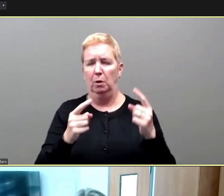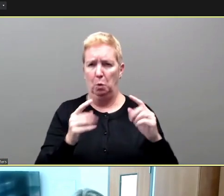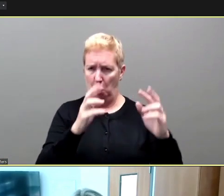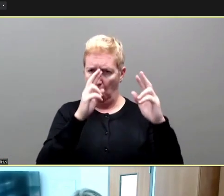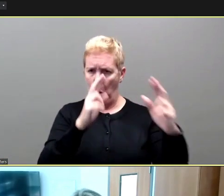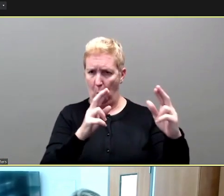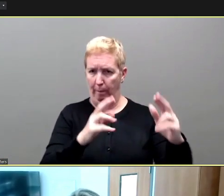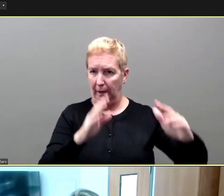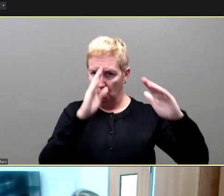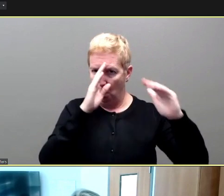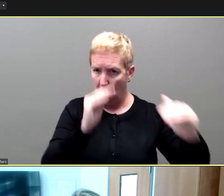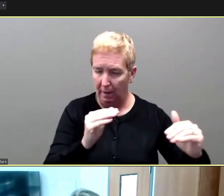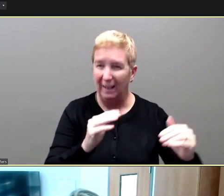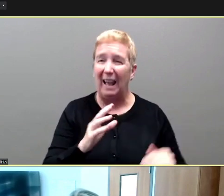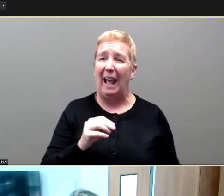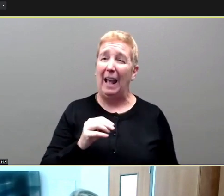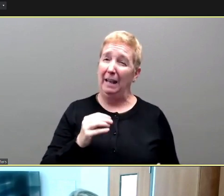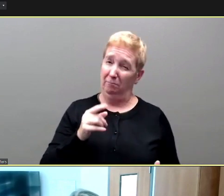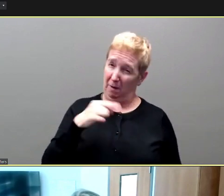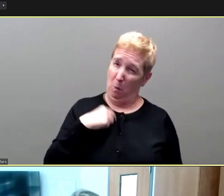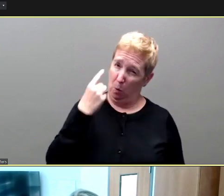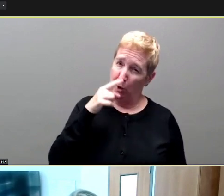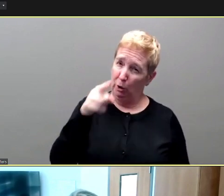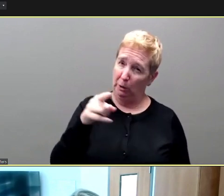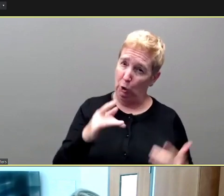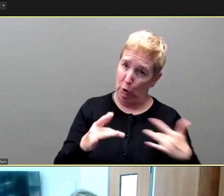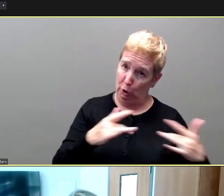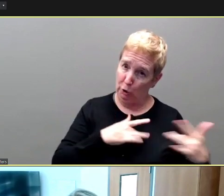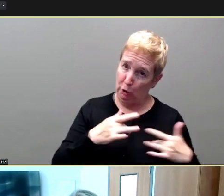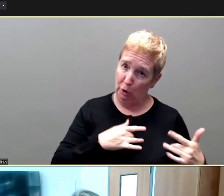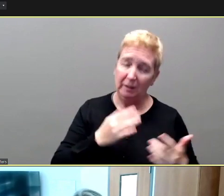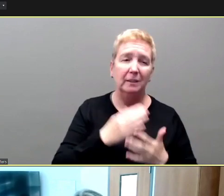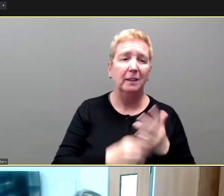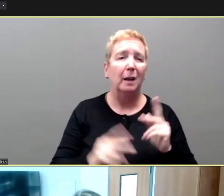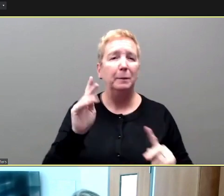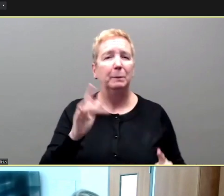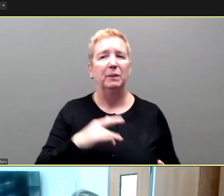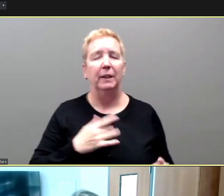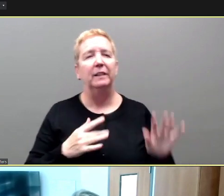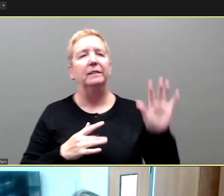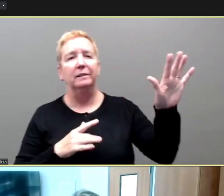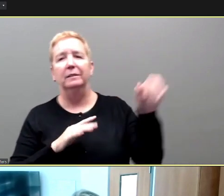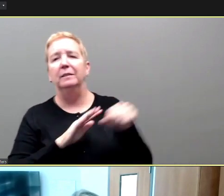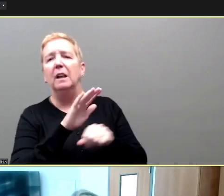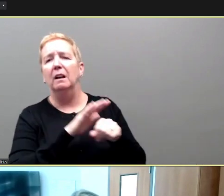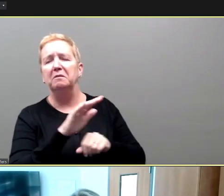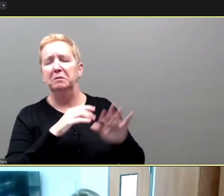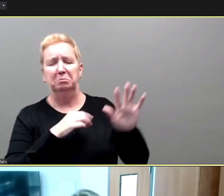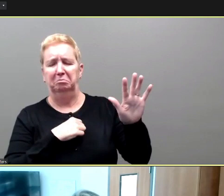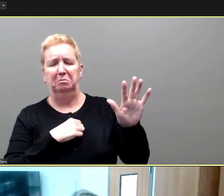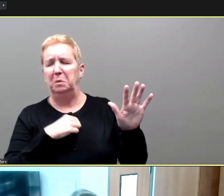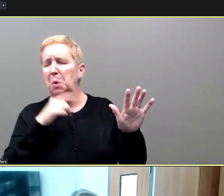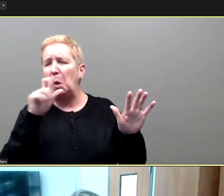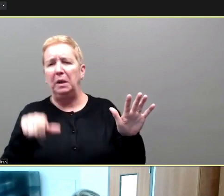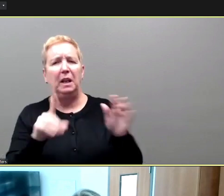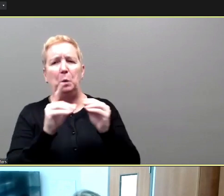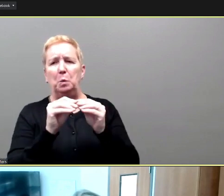And does it concern you at all that maybe people are going to say, you know what, I've got enough. I don't think this is for me.